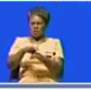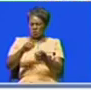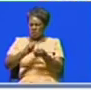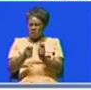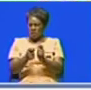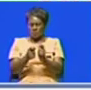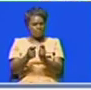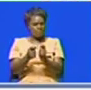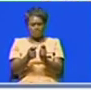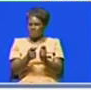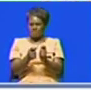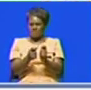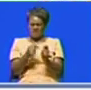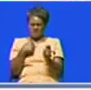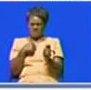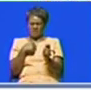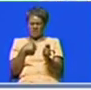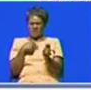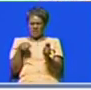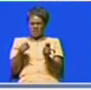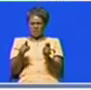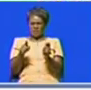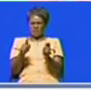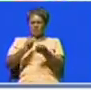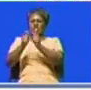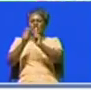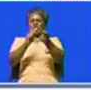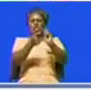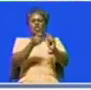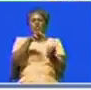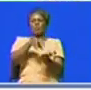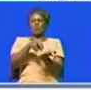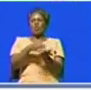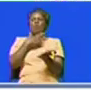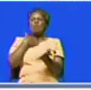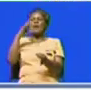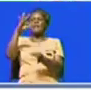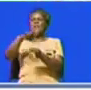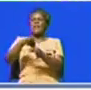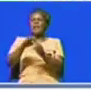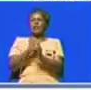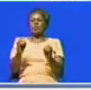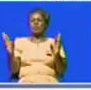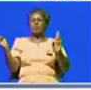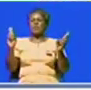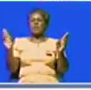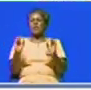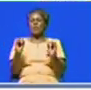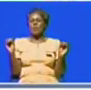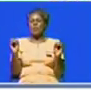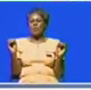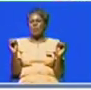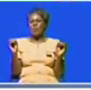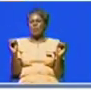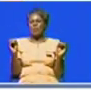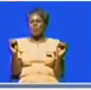done, then we feel they are moving the goalpost because they do not want to go into an election. They are not ready and they don't want to have an election. A